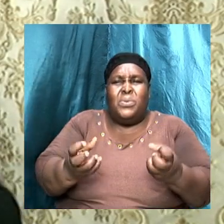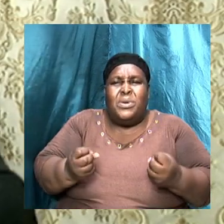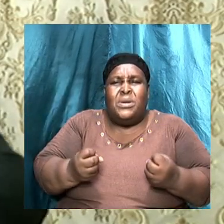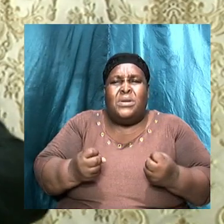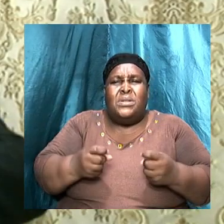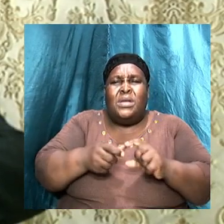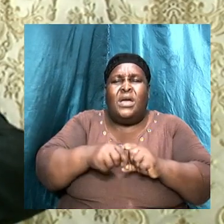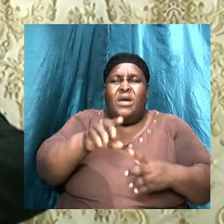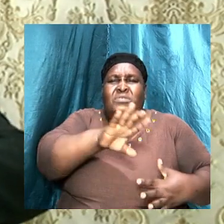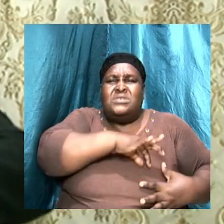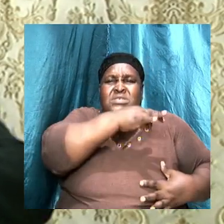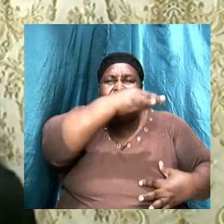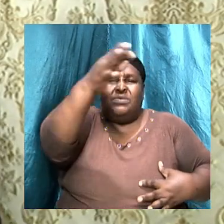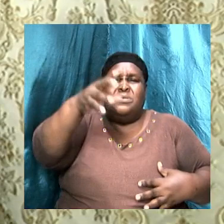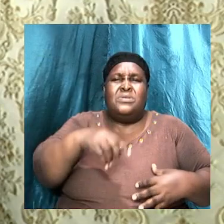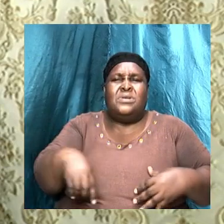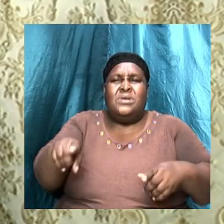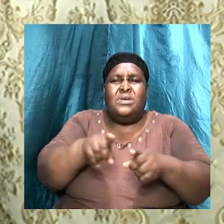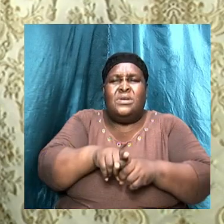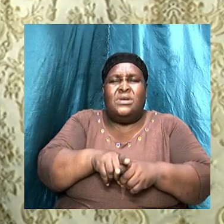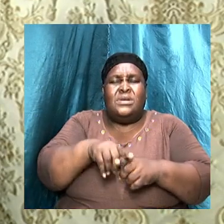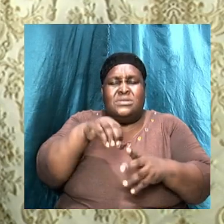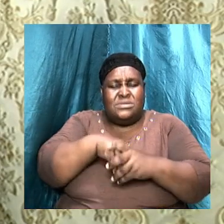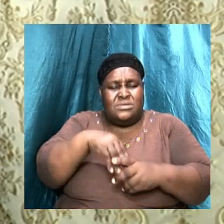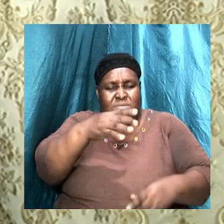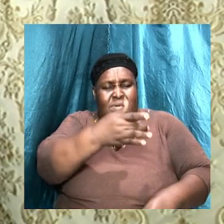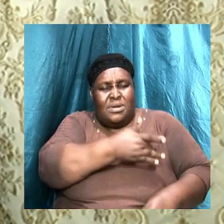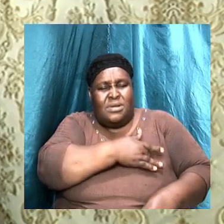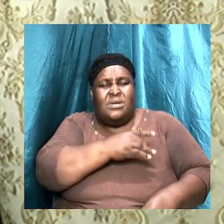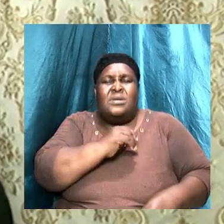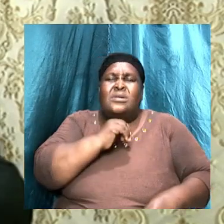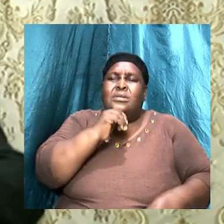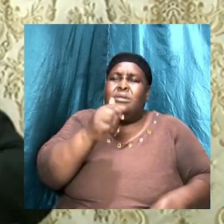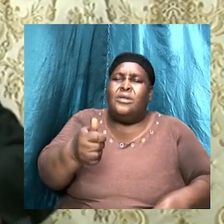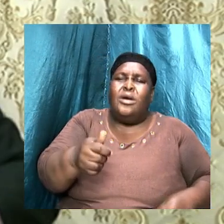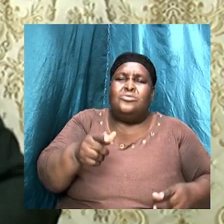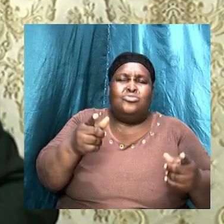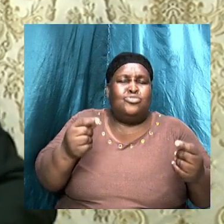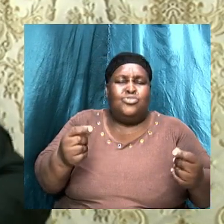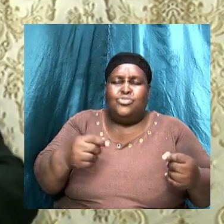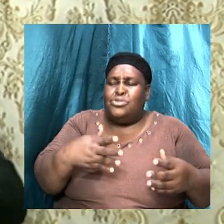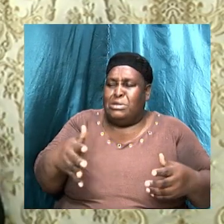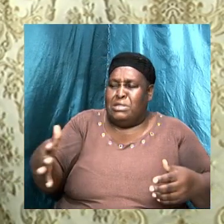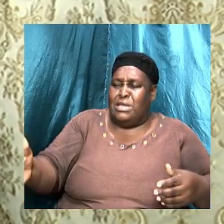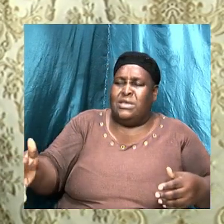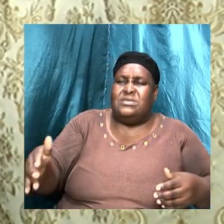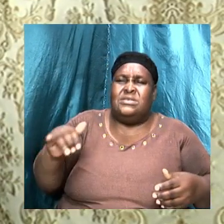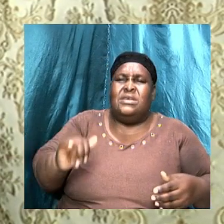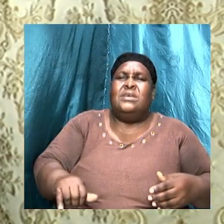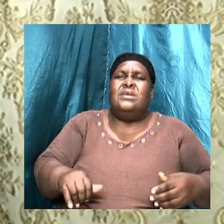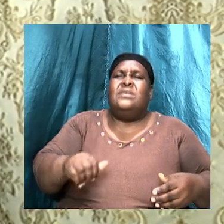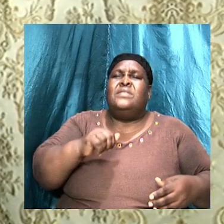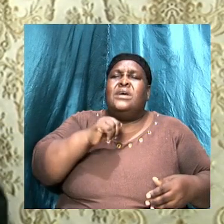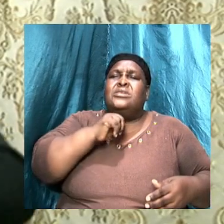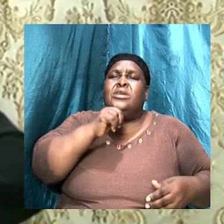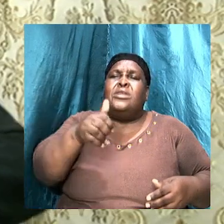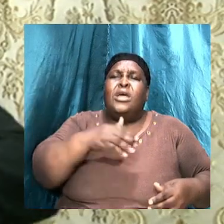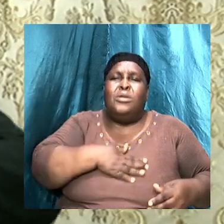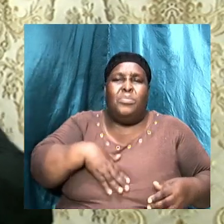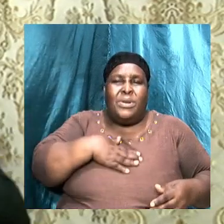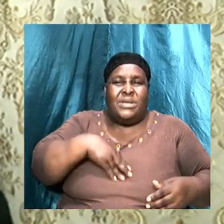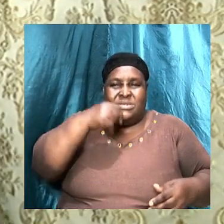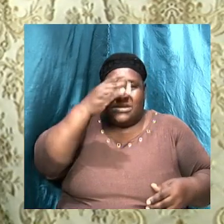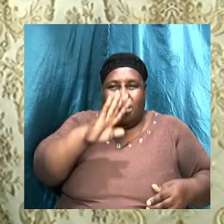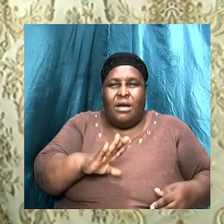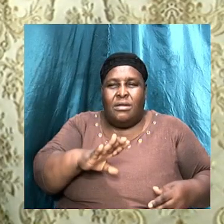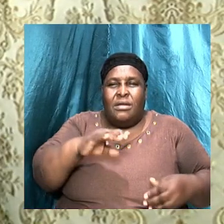as it as it shed in our hearts we will not do the things that displease God but instead we